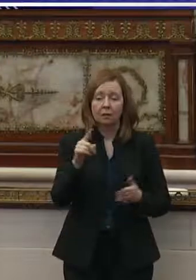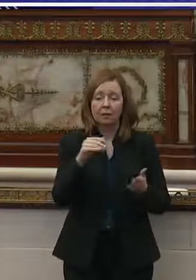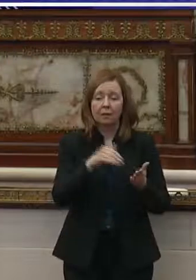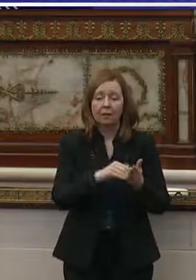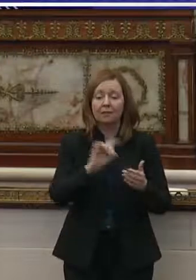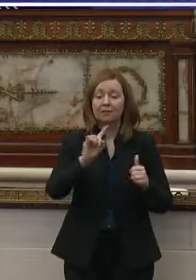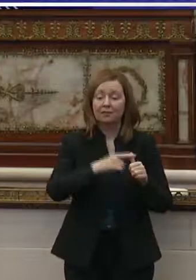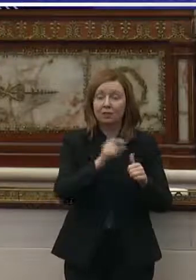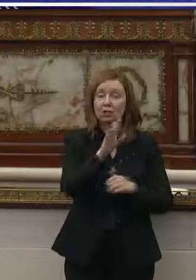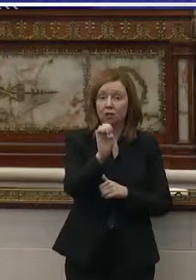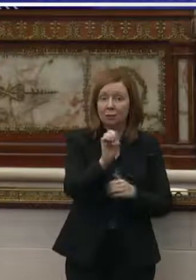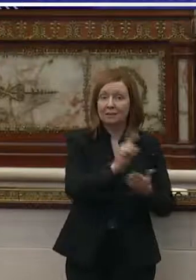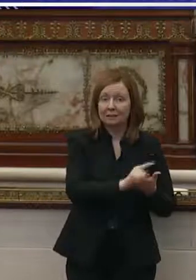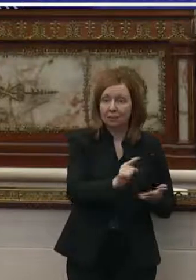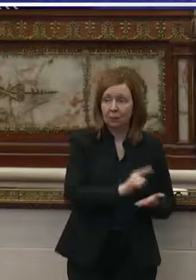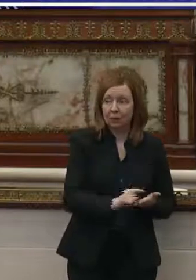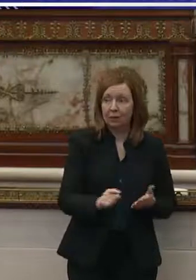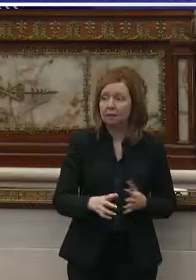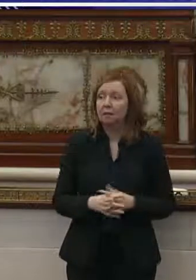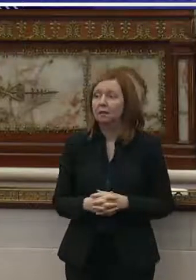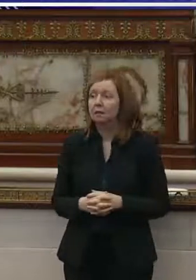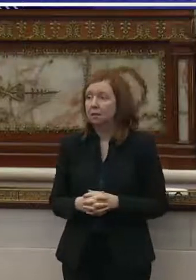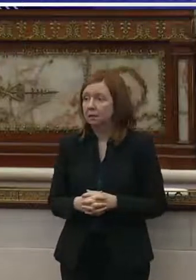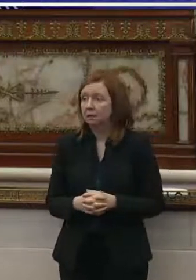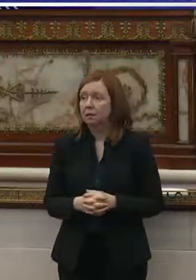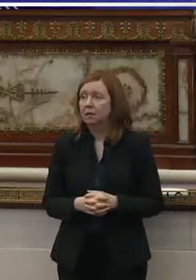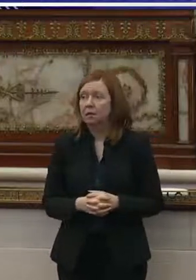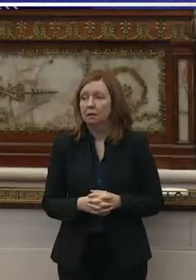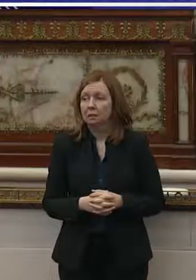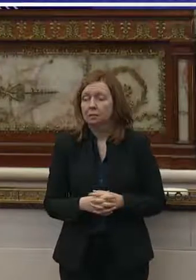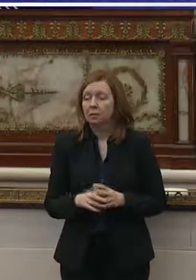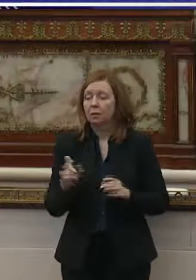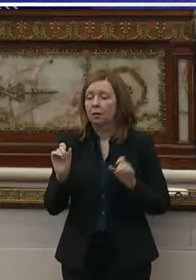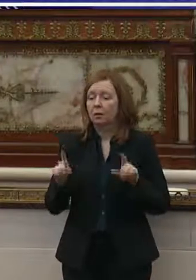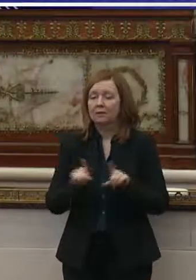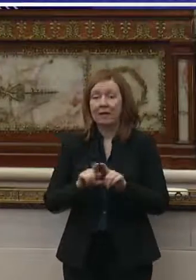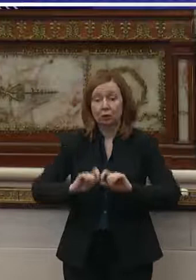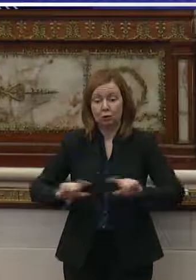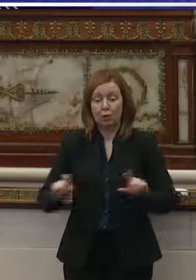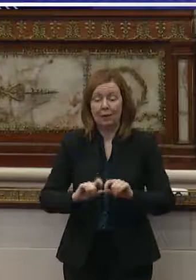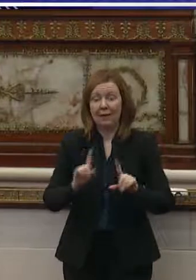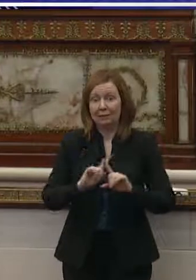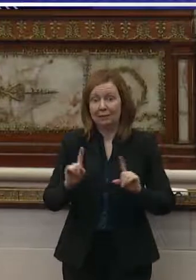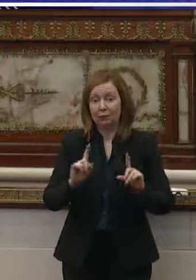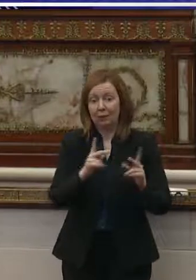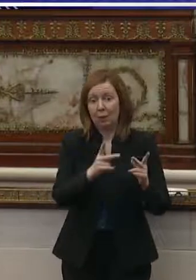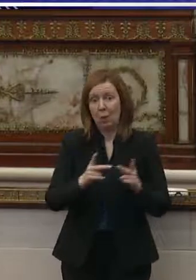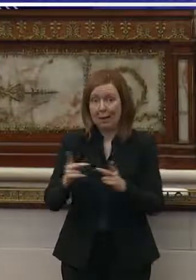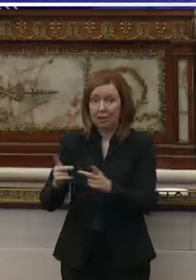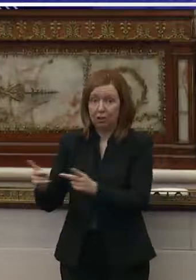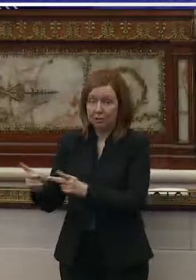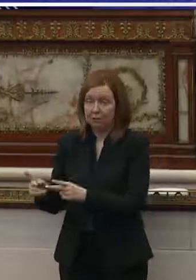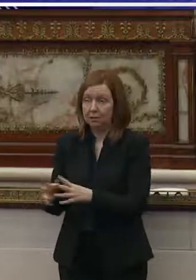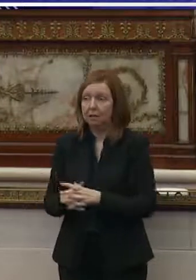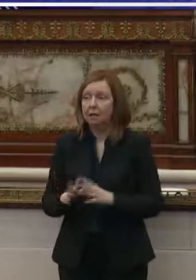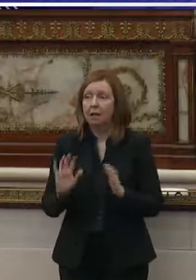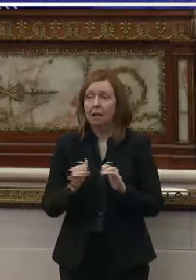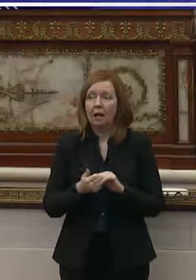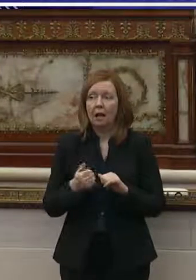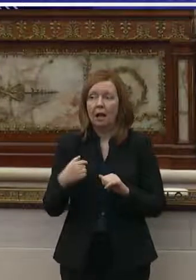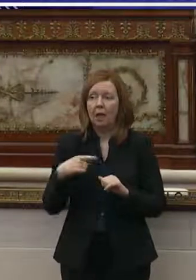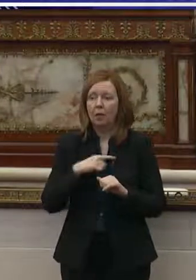doses per week, and then later they get matched by subsequents. Yeah. So I guess the question, as you're rolling out the different locations, how are